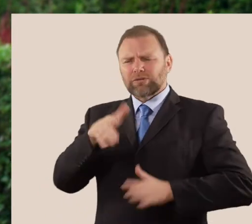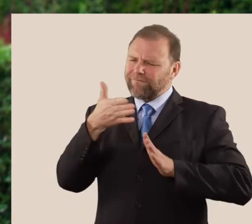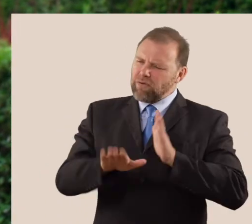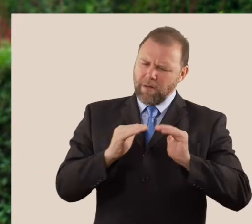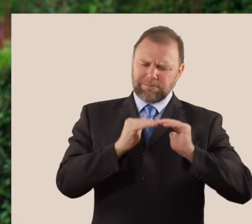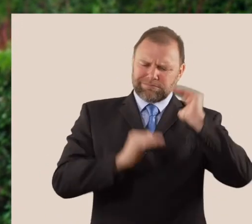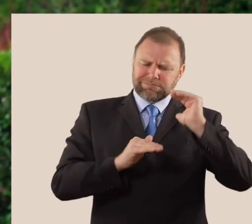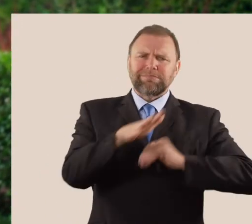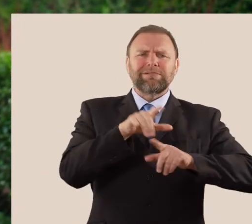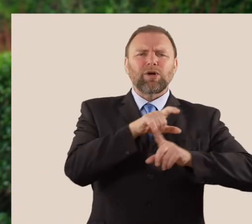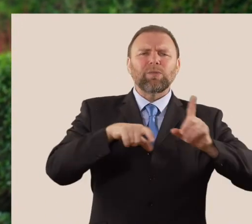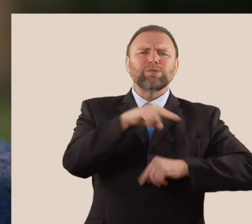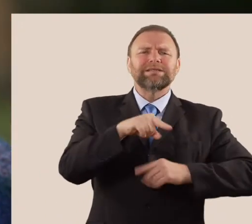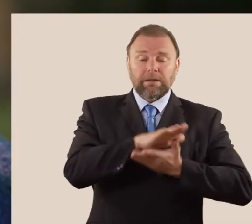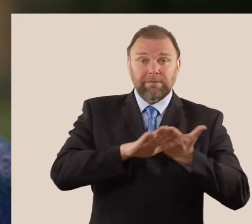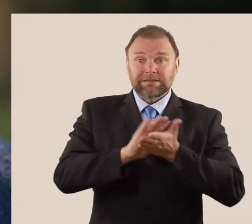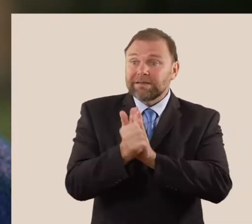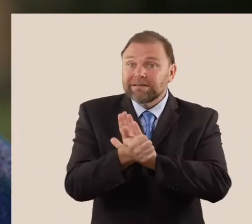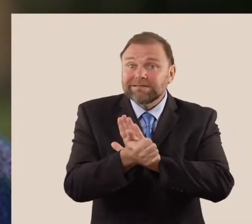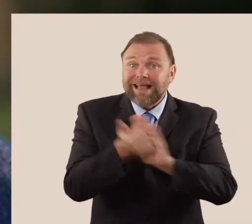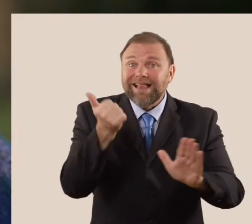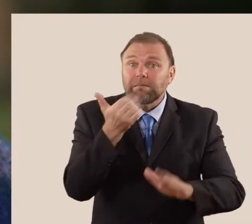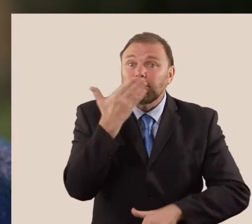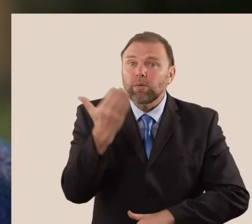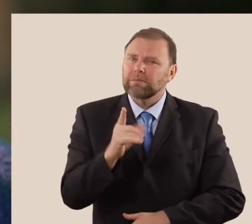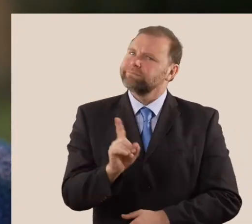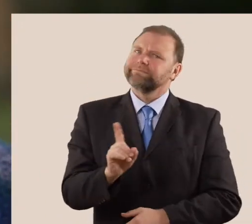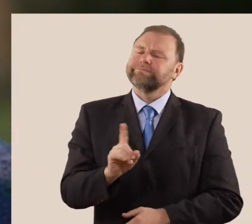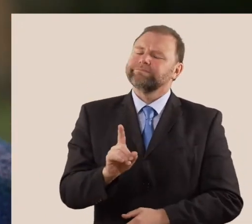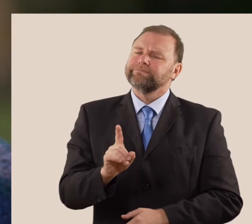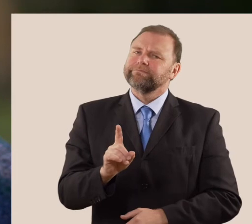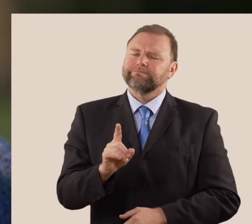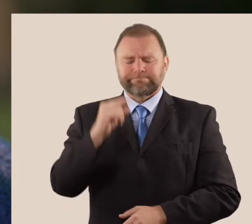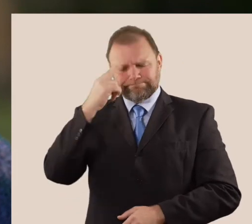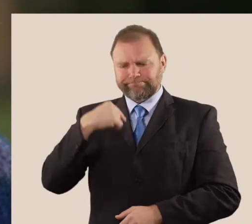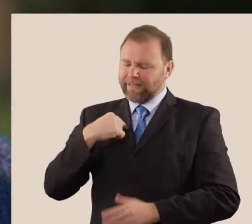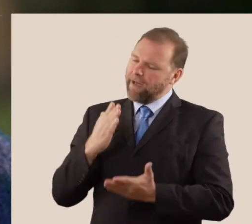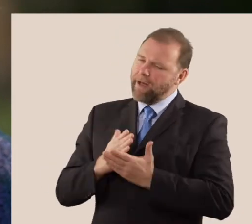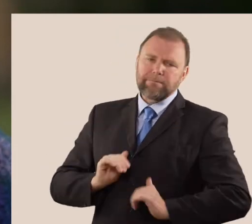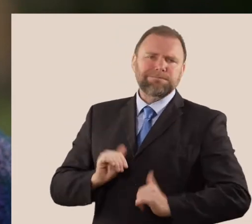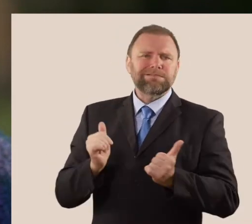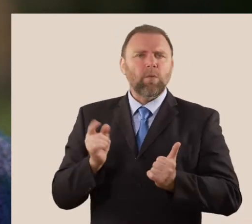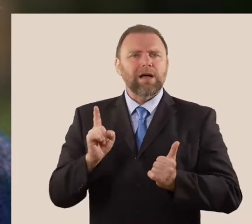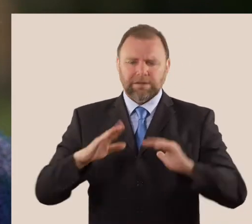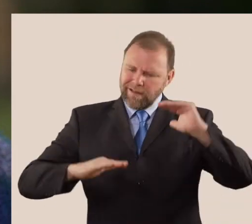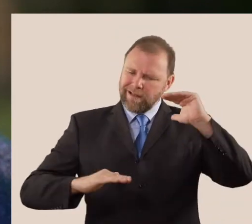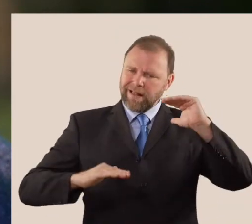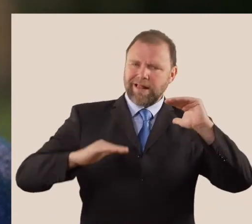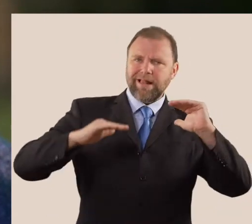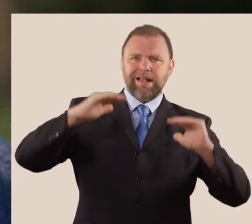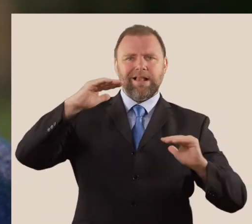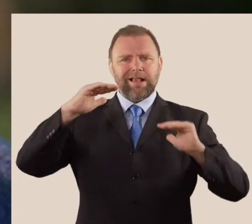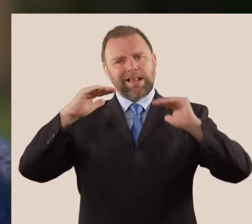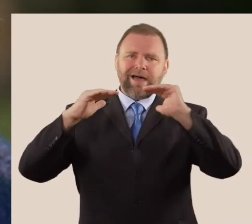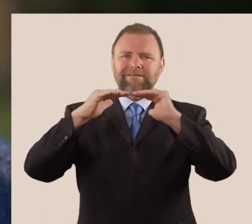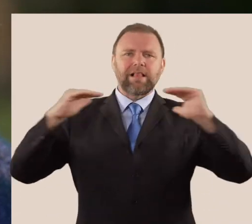someone comes from a disadvantaged community doesn't mean that they're not talented. And I think that it would be absolutely great if there was a level